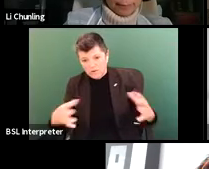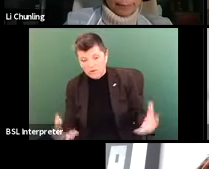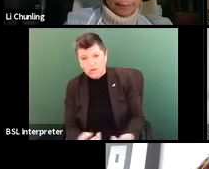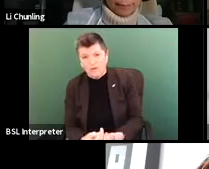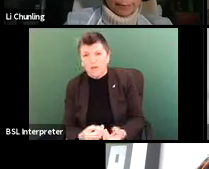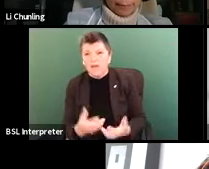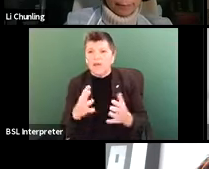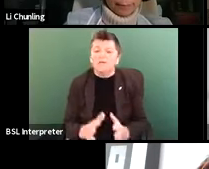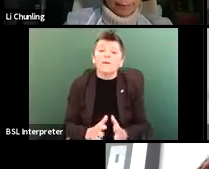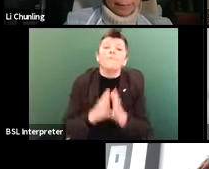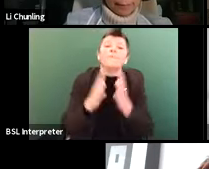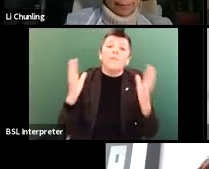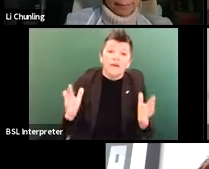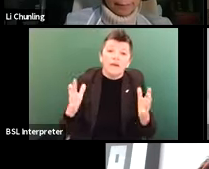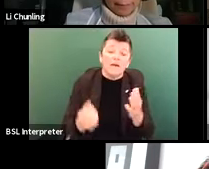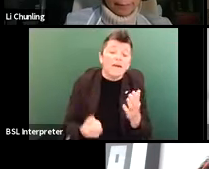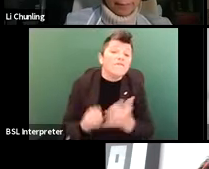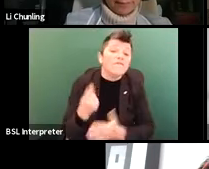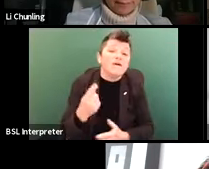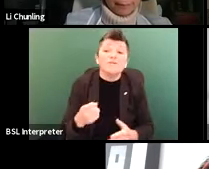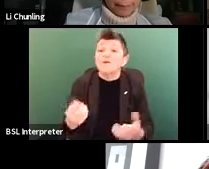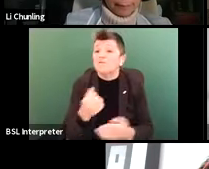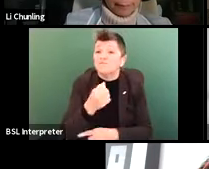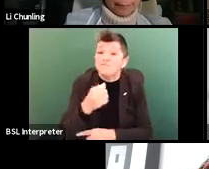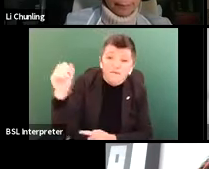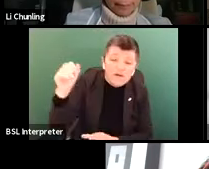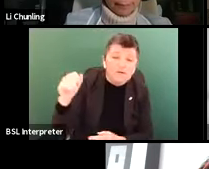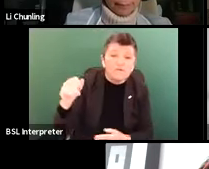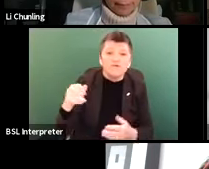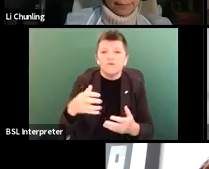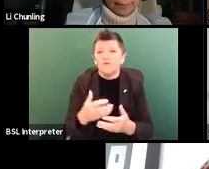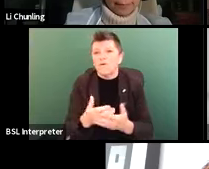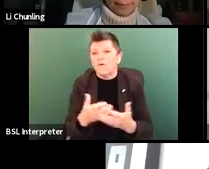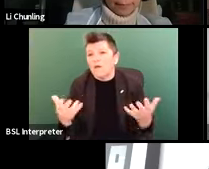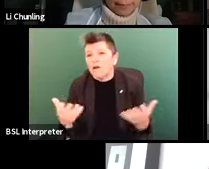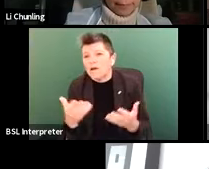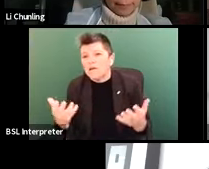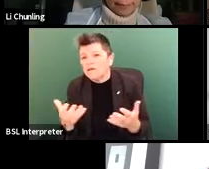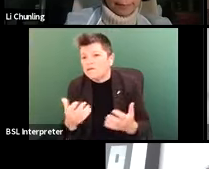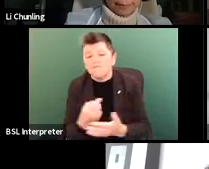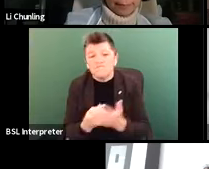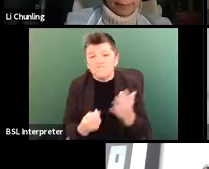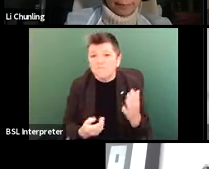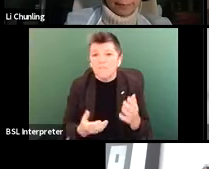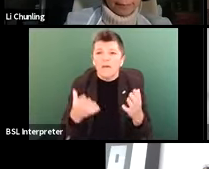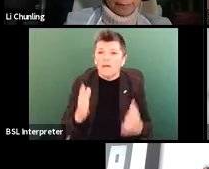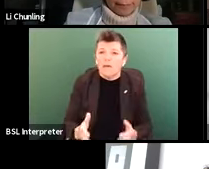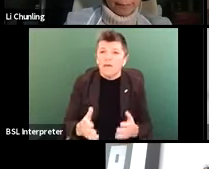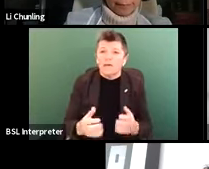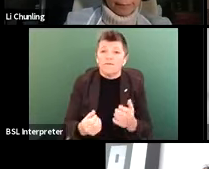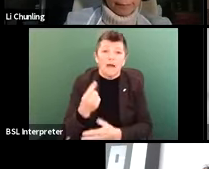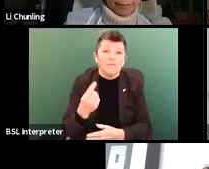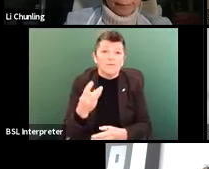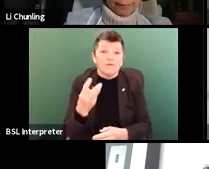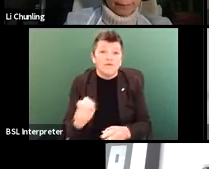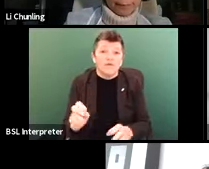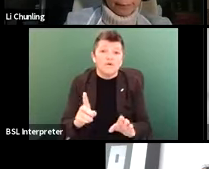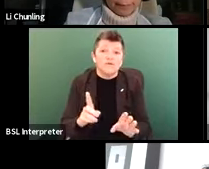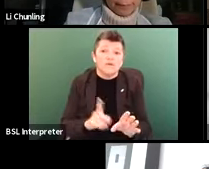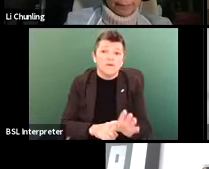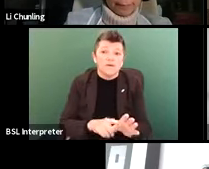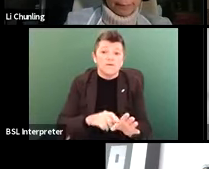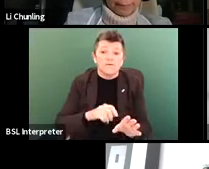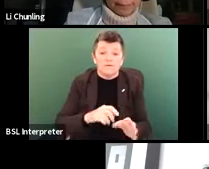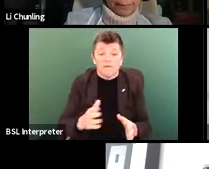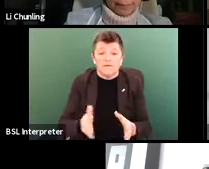event such as a revolution or any kind of, and it happened in the 30 years after the First